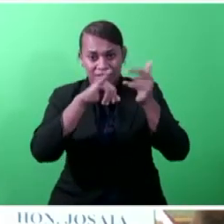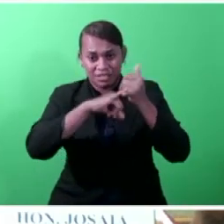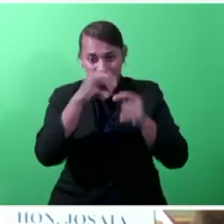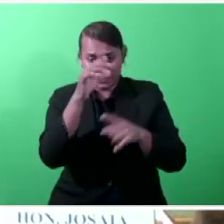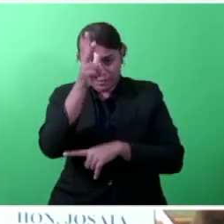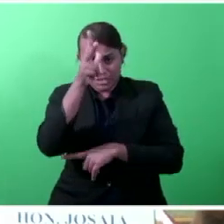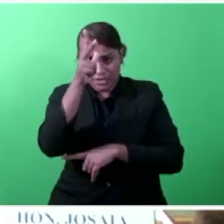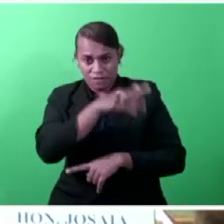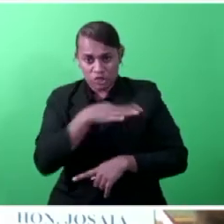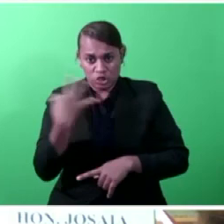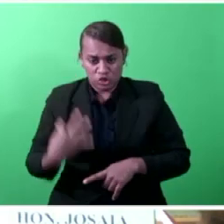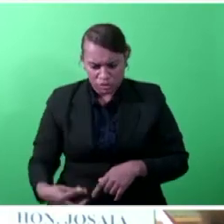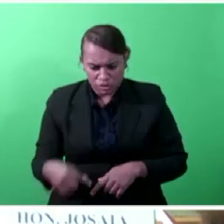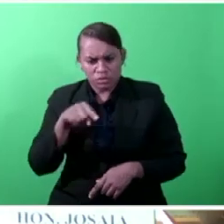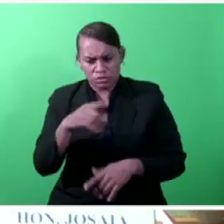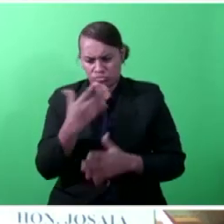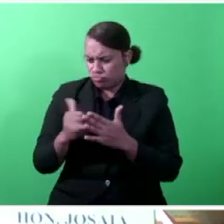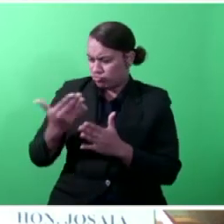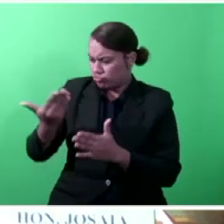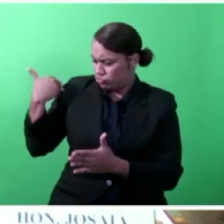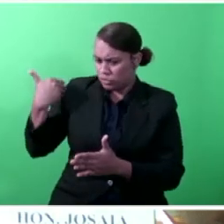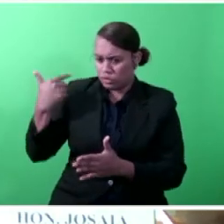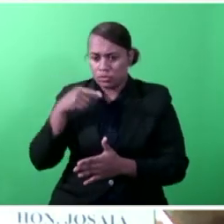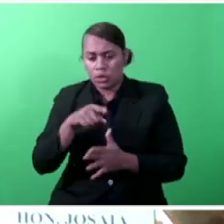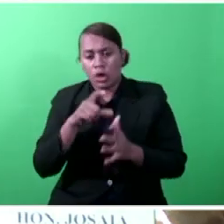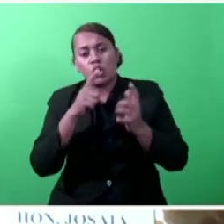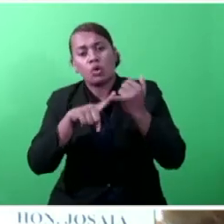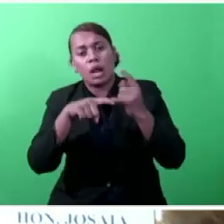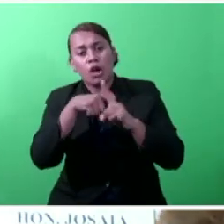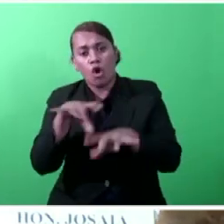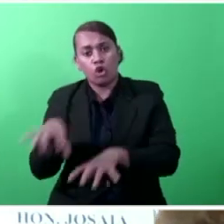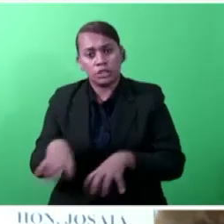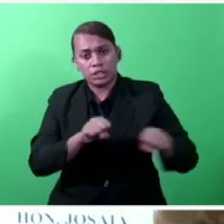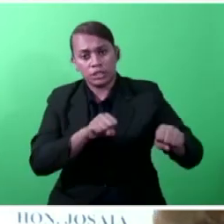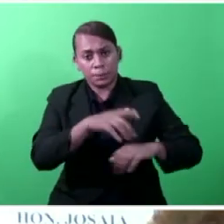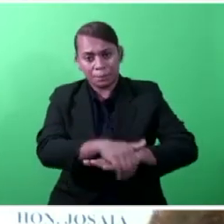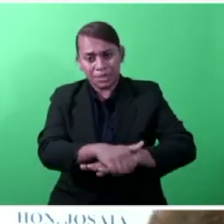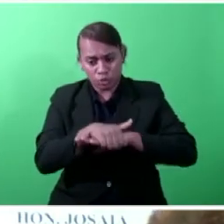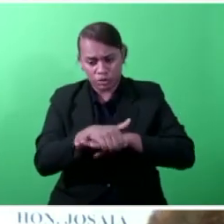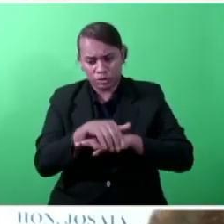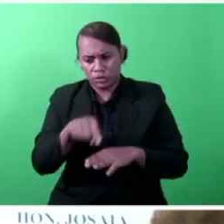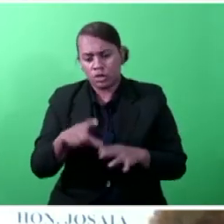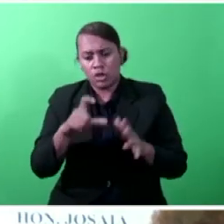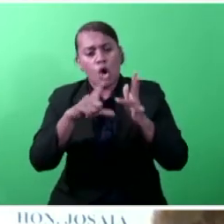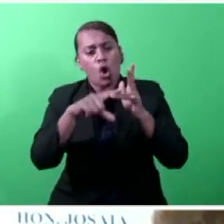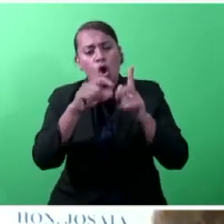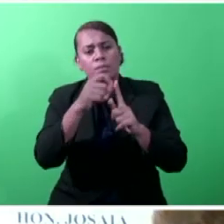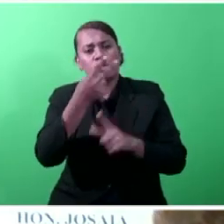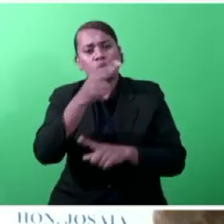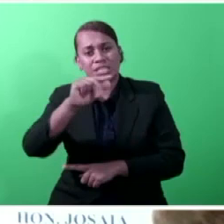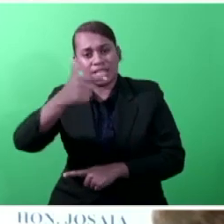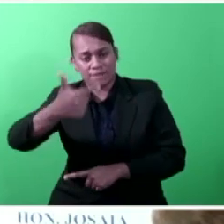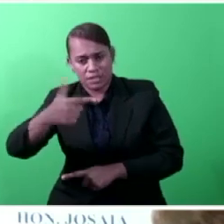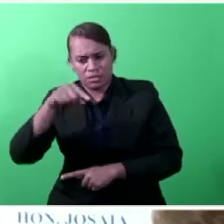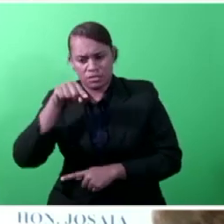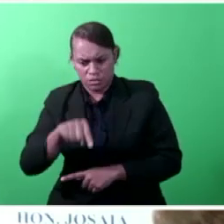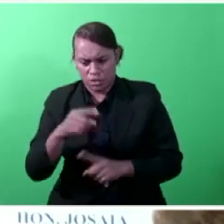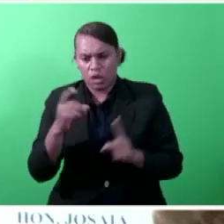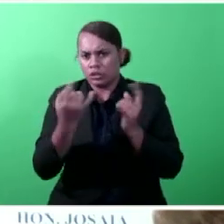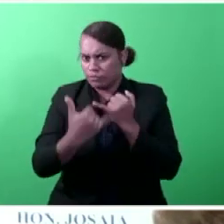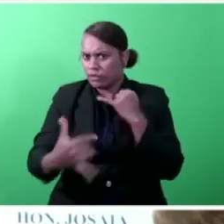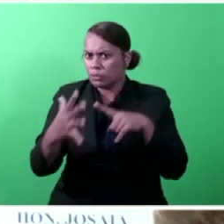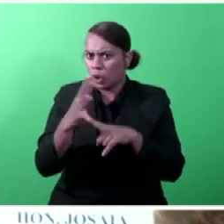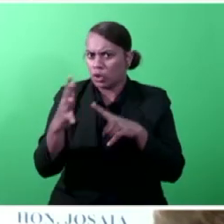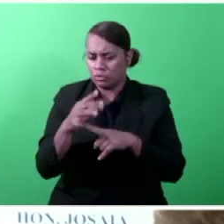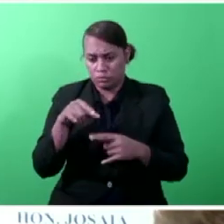the UK hosting the climate COP27 is critically important. And therefore, we need to